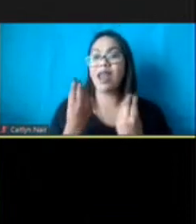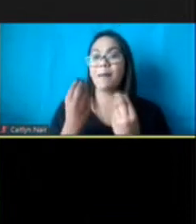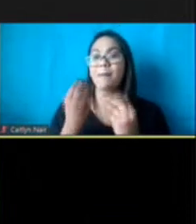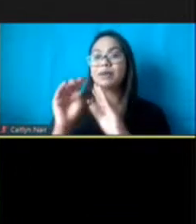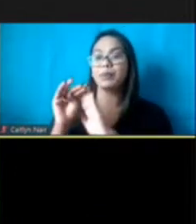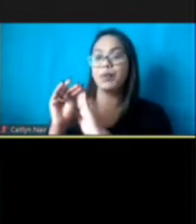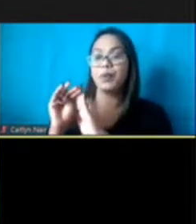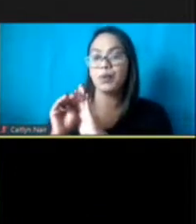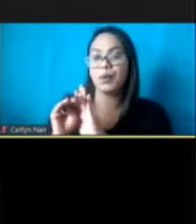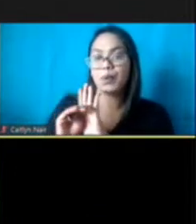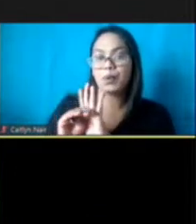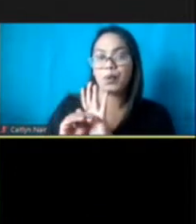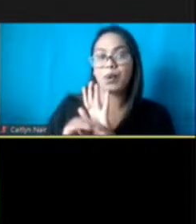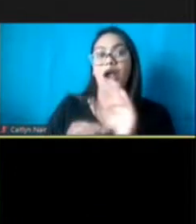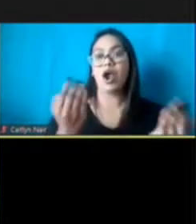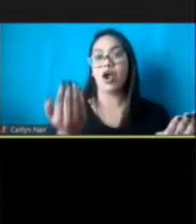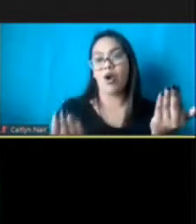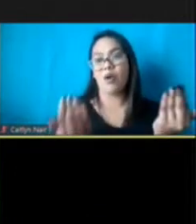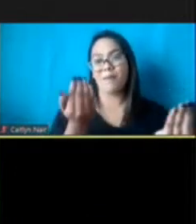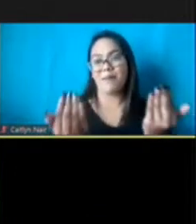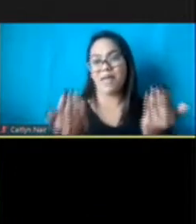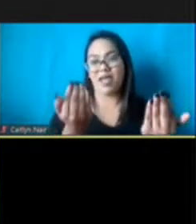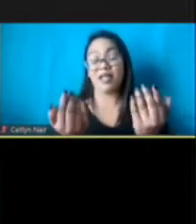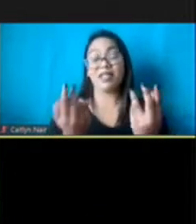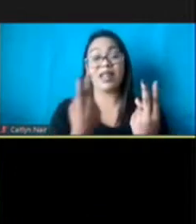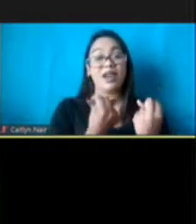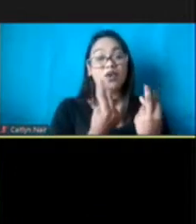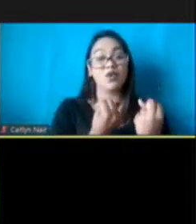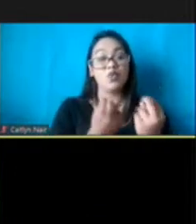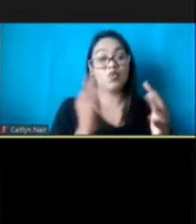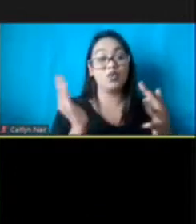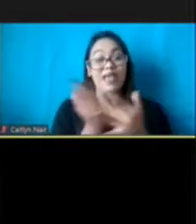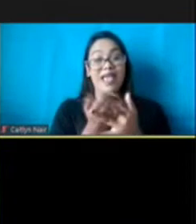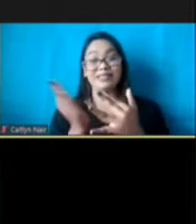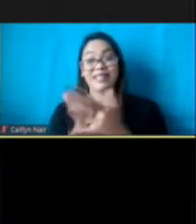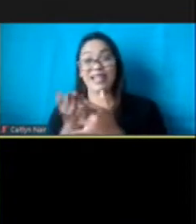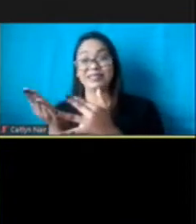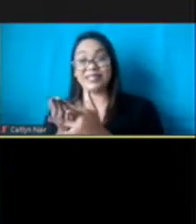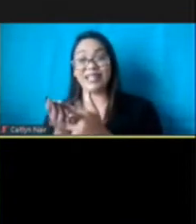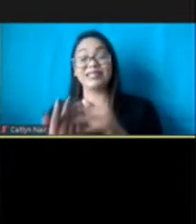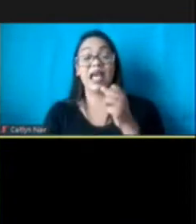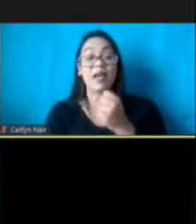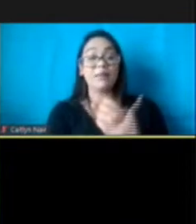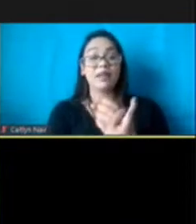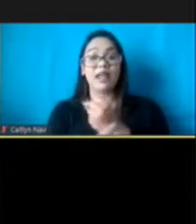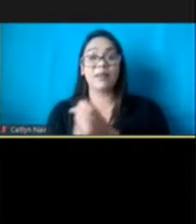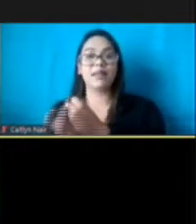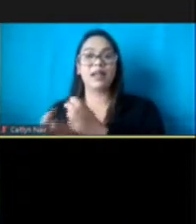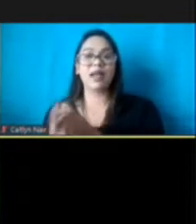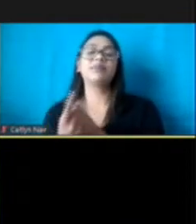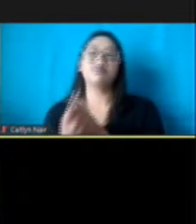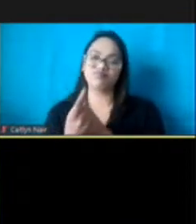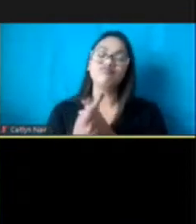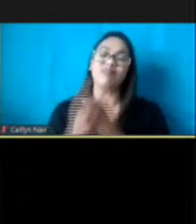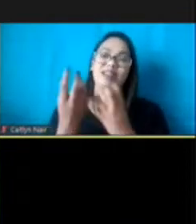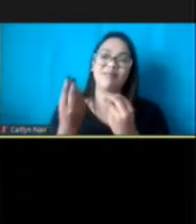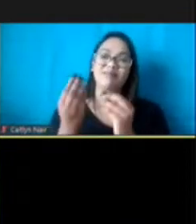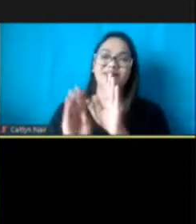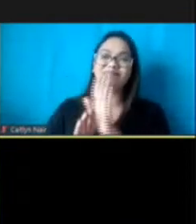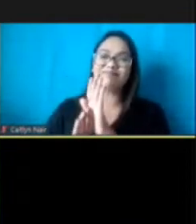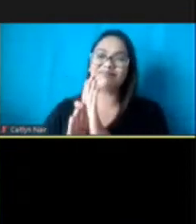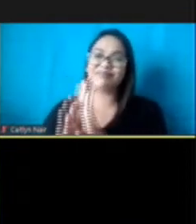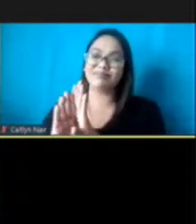the active cases. I think the number of new cases that are coming in has increased drastically, hence